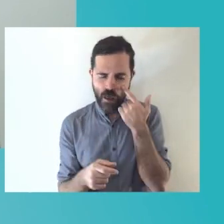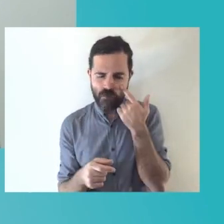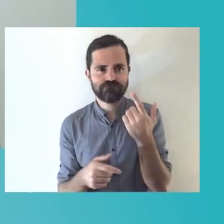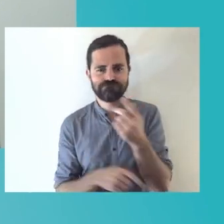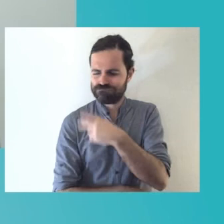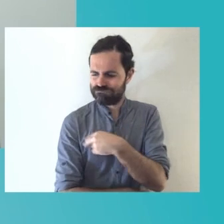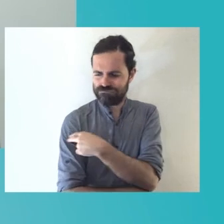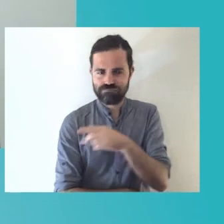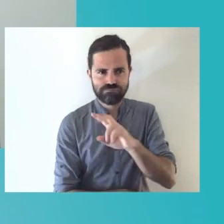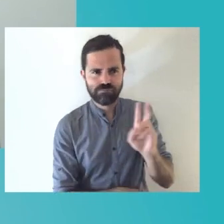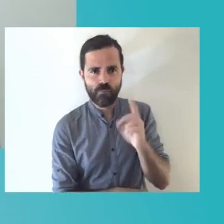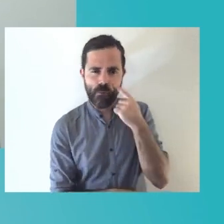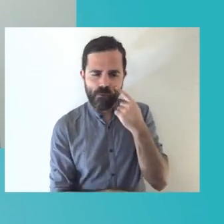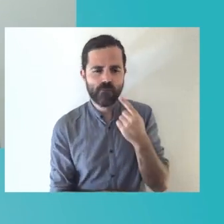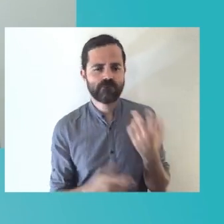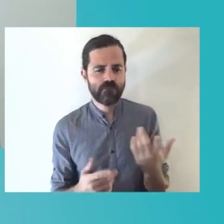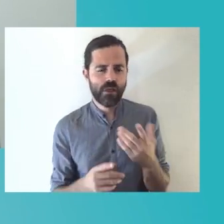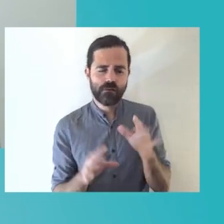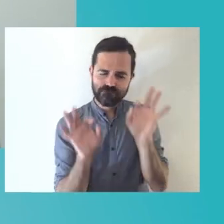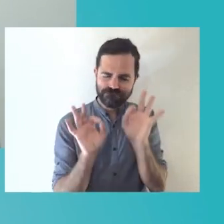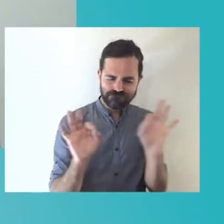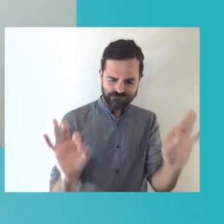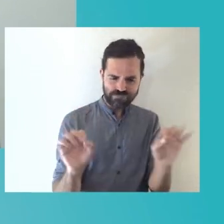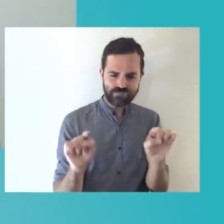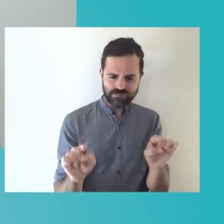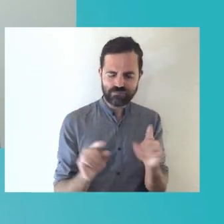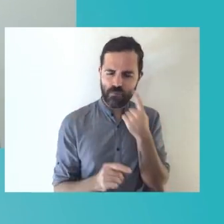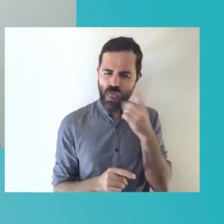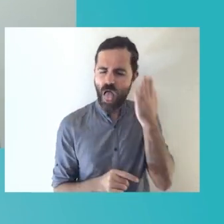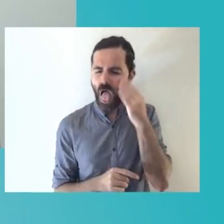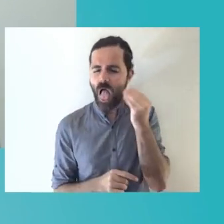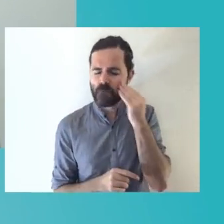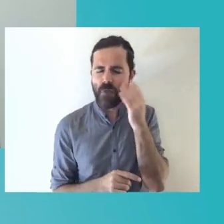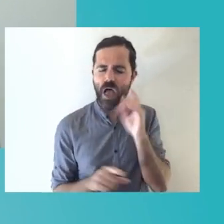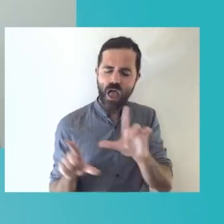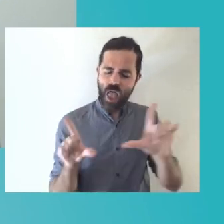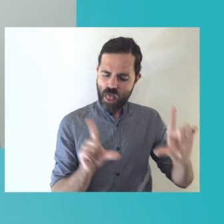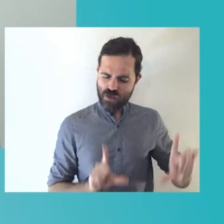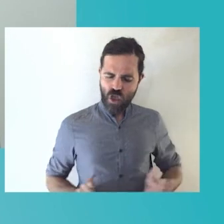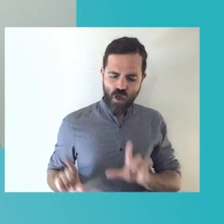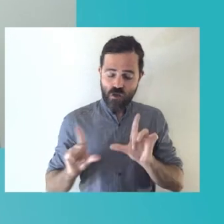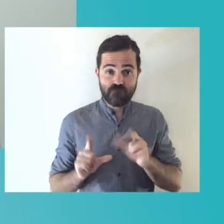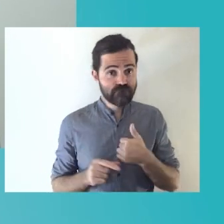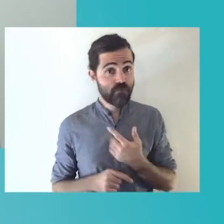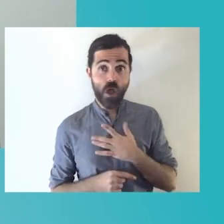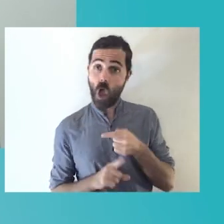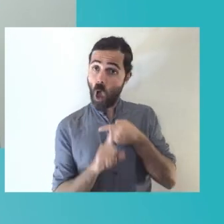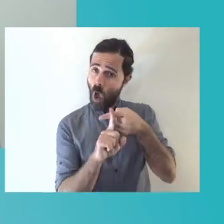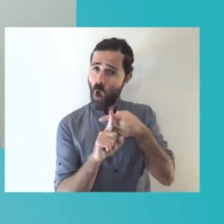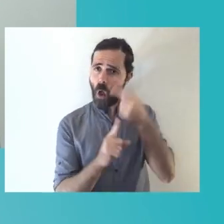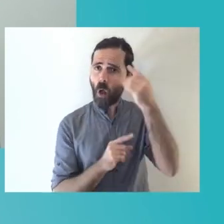are already above the precision of expert radiologists, what makes us very optimistic for the